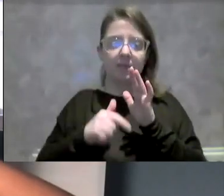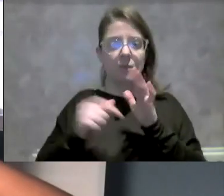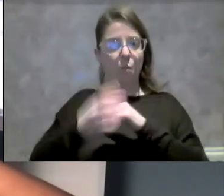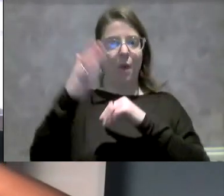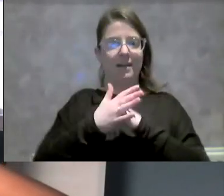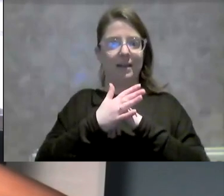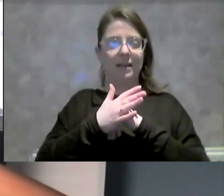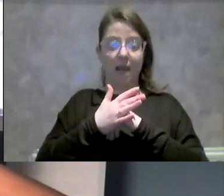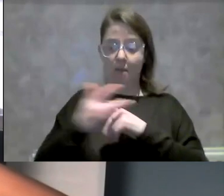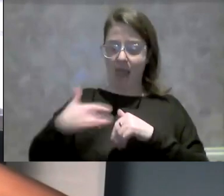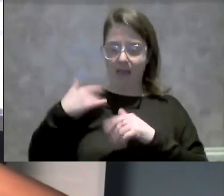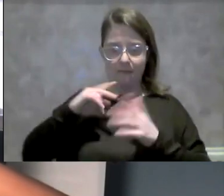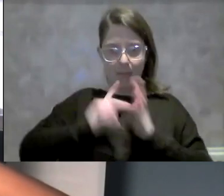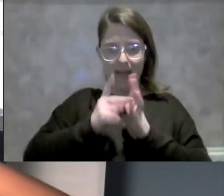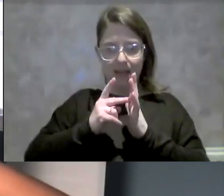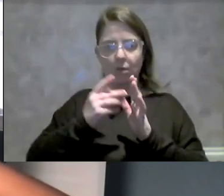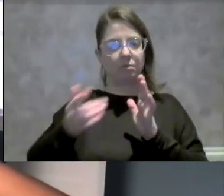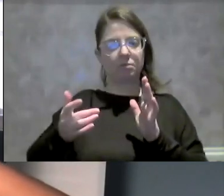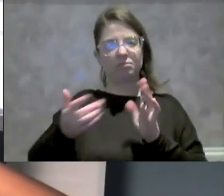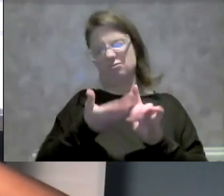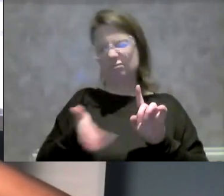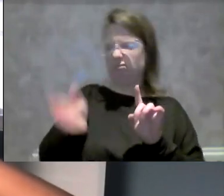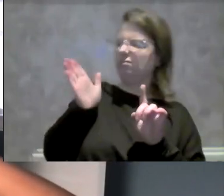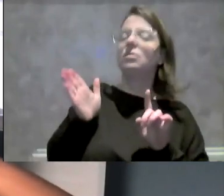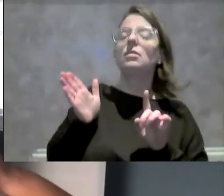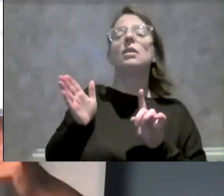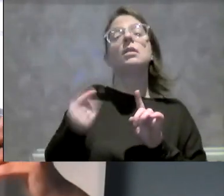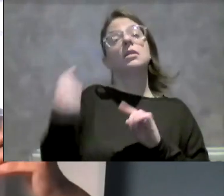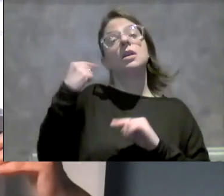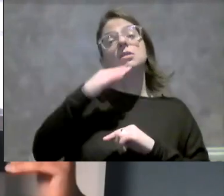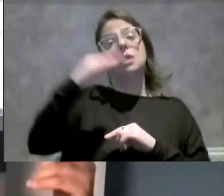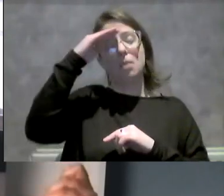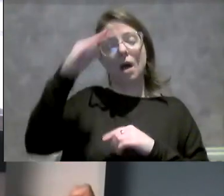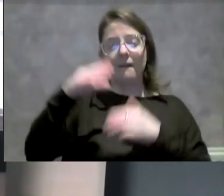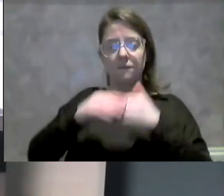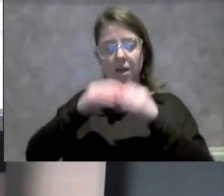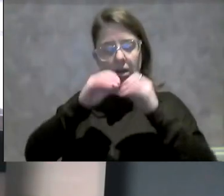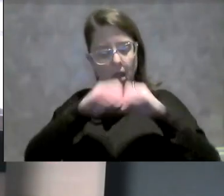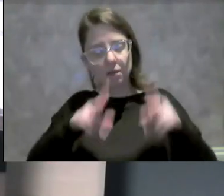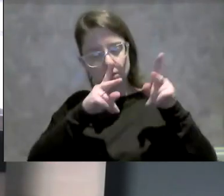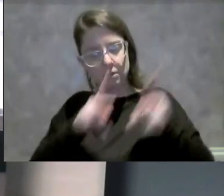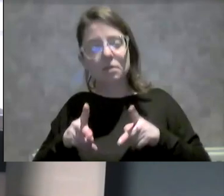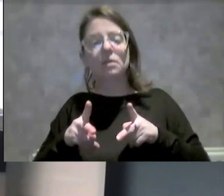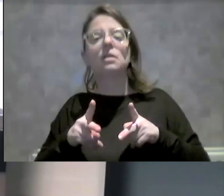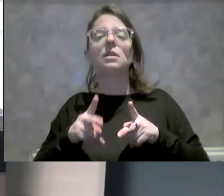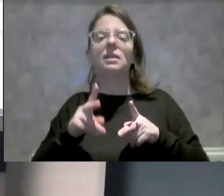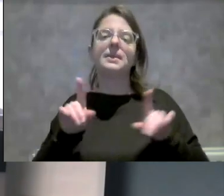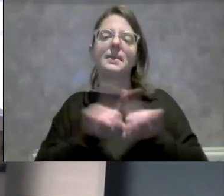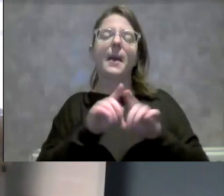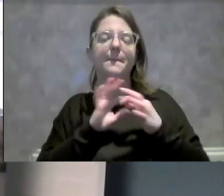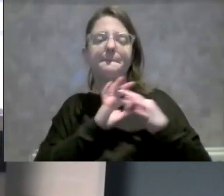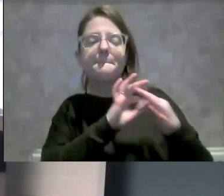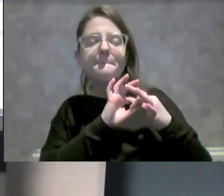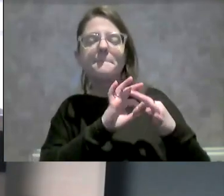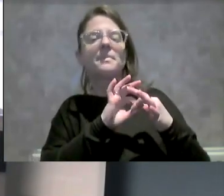way. At the end of summer, I lost a friend. They are a queer, trans, sick person too. We connected after